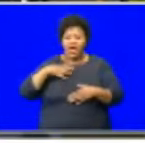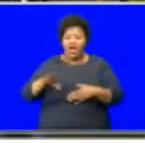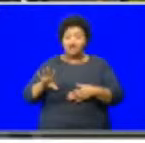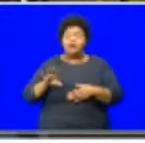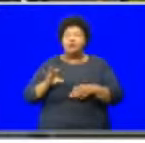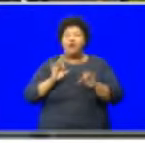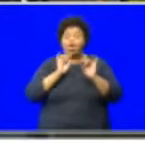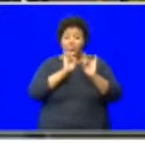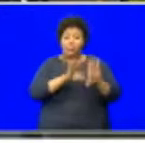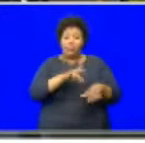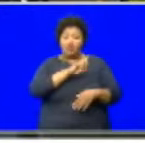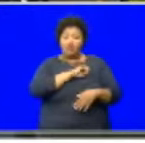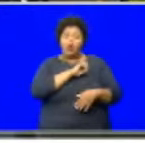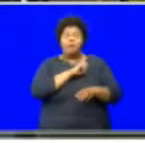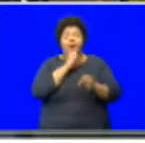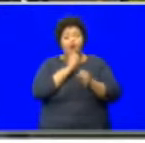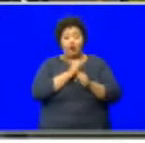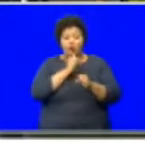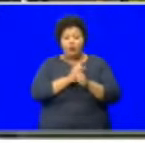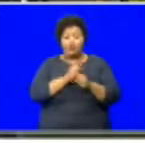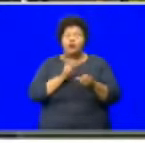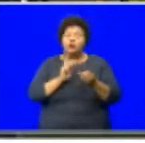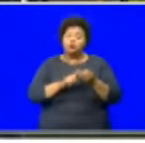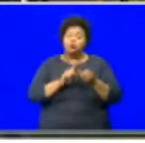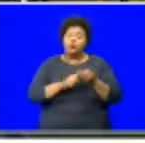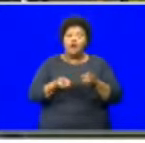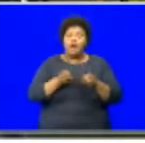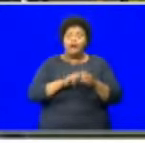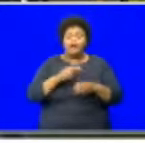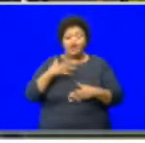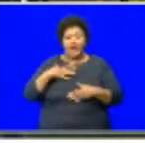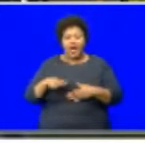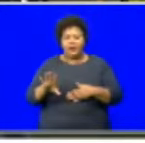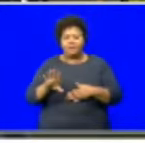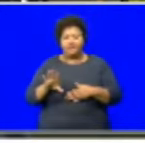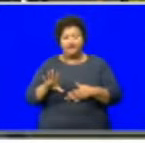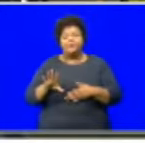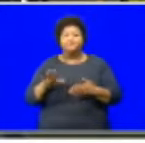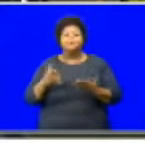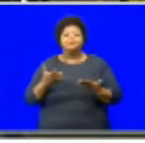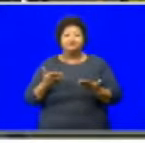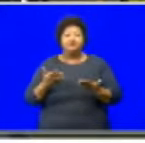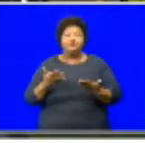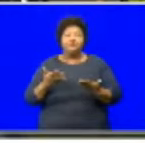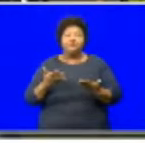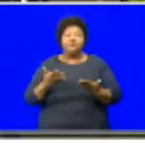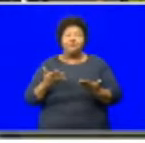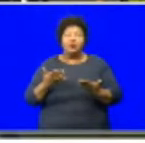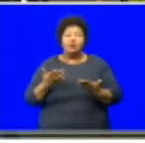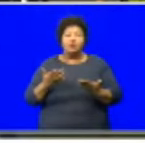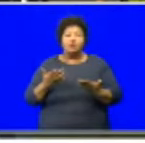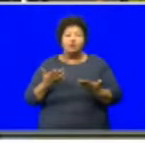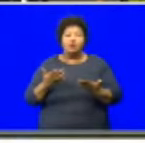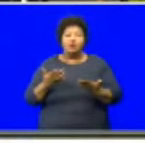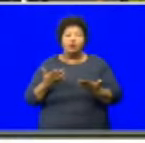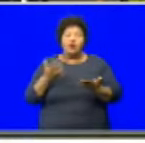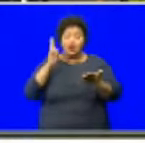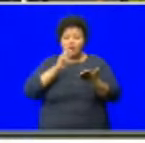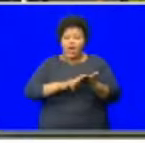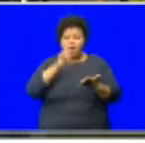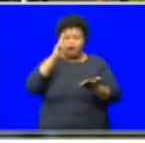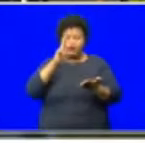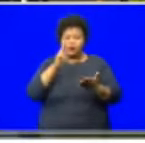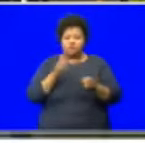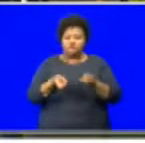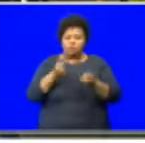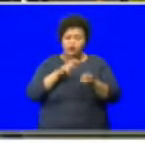ukuthi abekho eligible according to my ICC standards labasibekele wona ukuthi umdlali kuze adlale